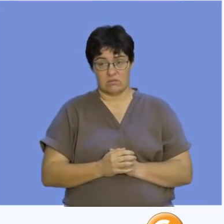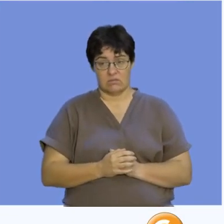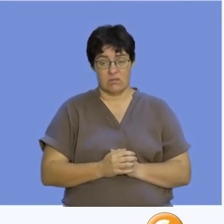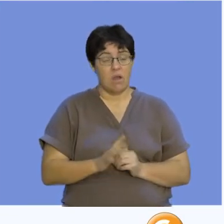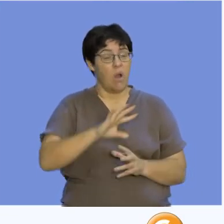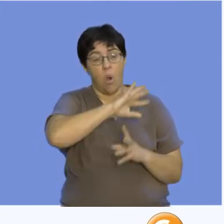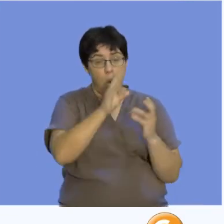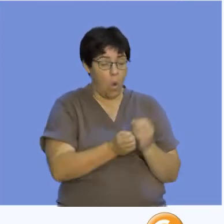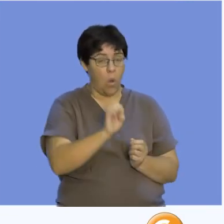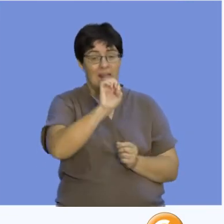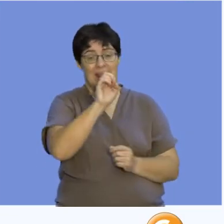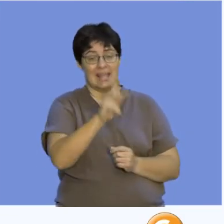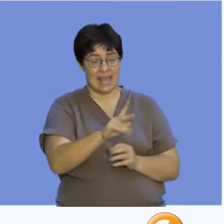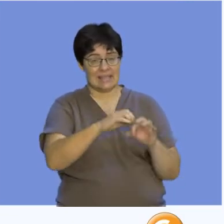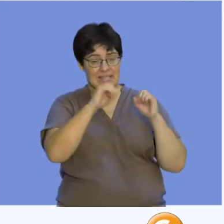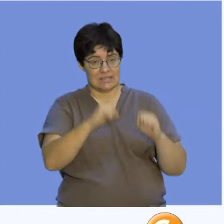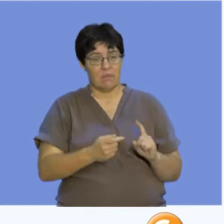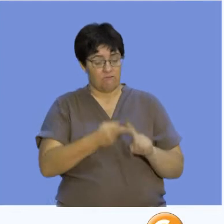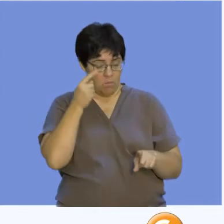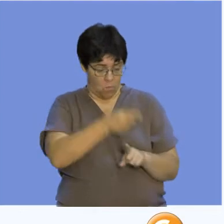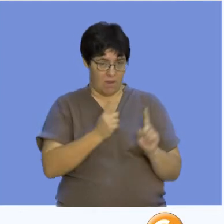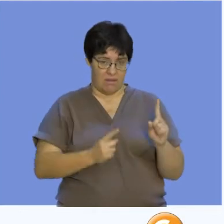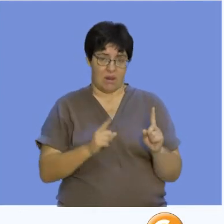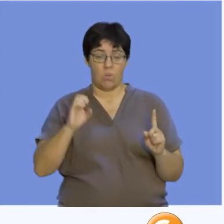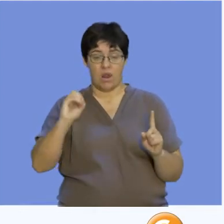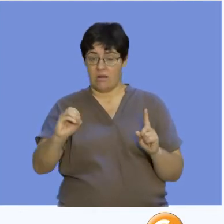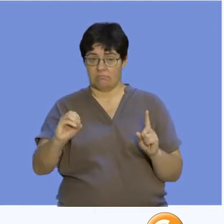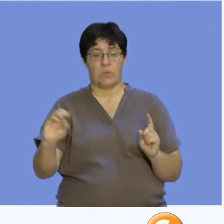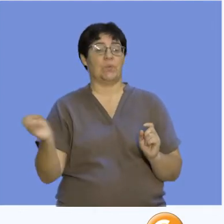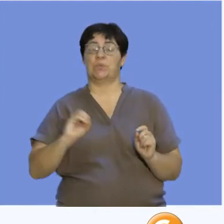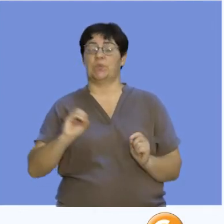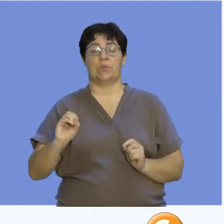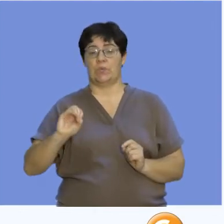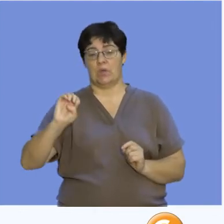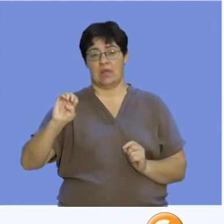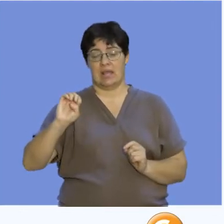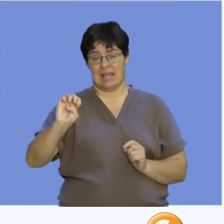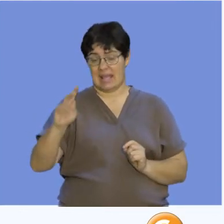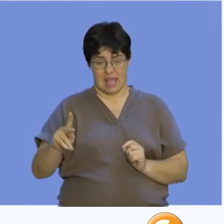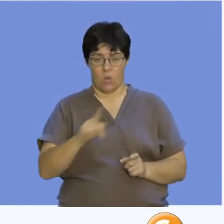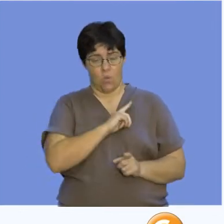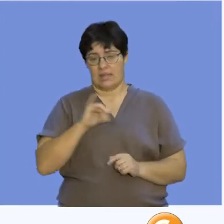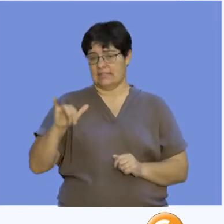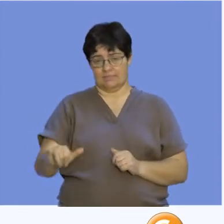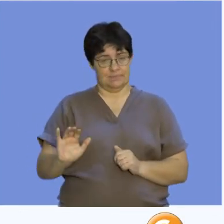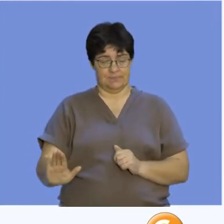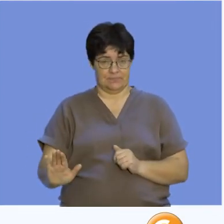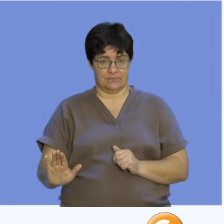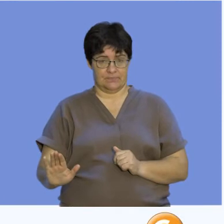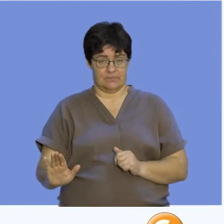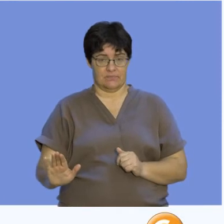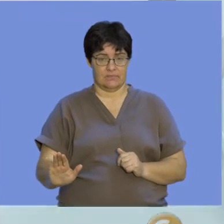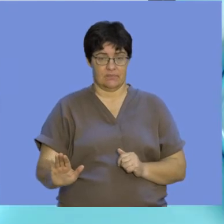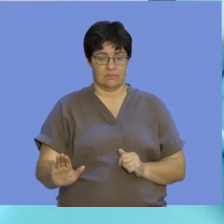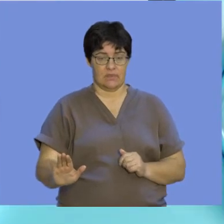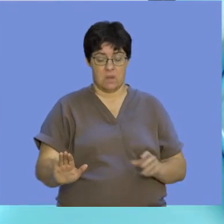kinetic energy in the system's coming from number 1. Number 2 has no kinetic energy because it's stationary. When